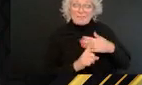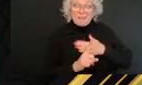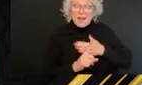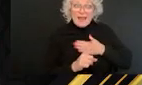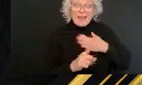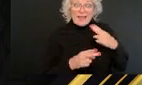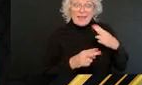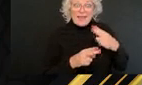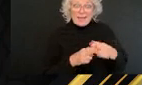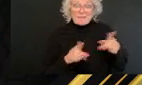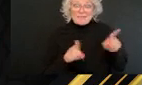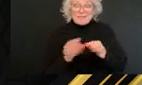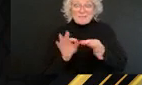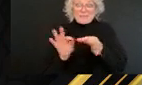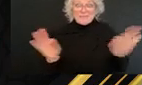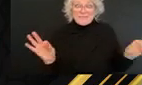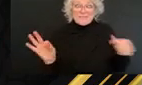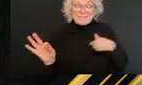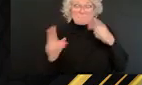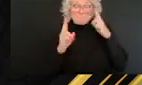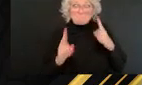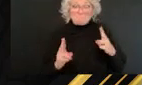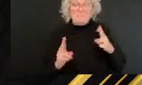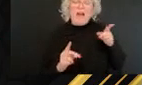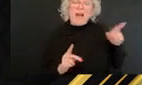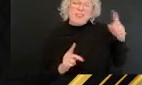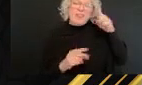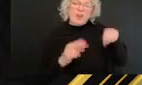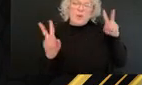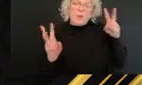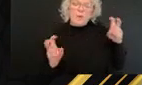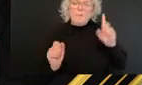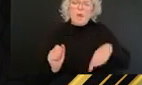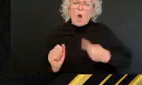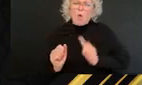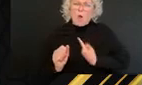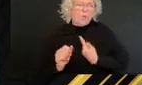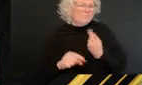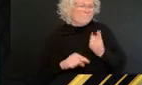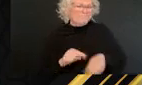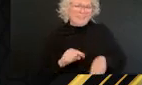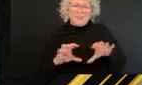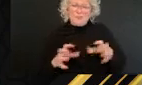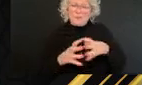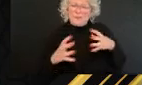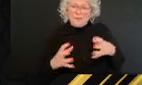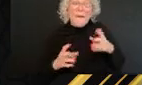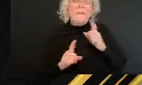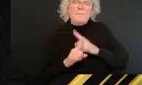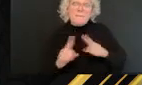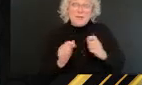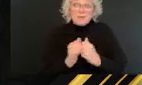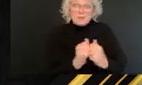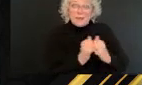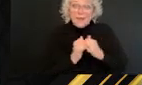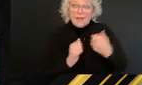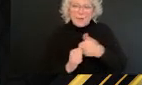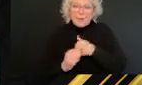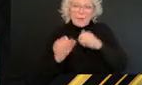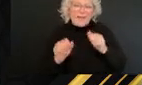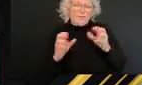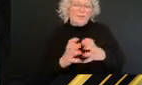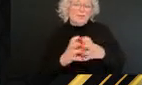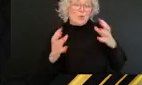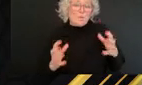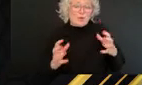honor. And I often think of her quote, "Alone we can do so little, together we can do so much." That's something we think about a lot